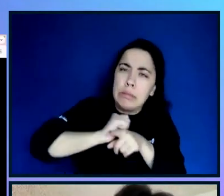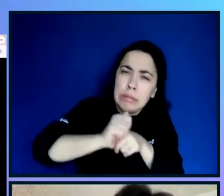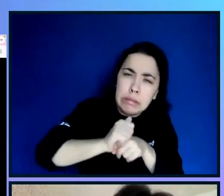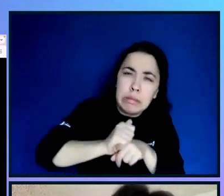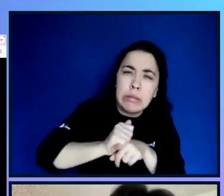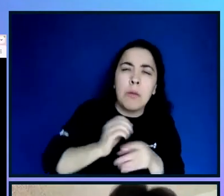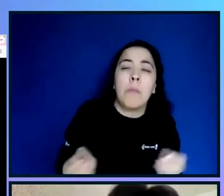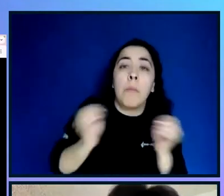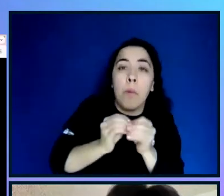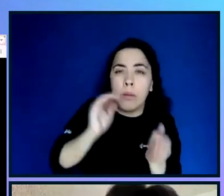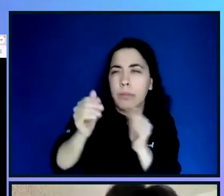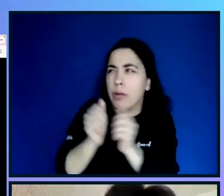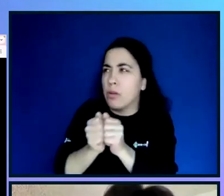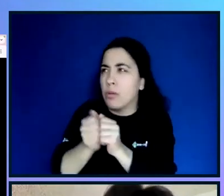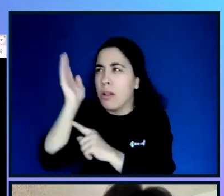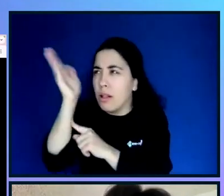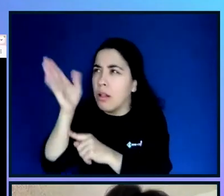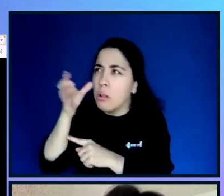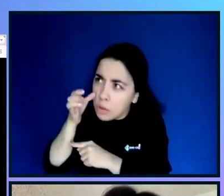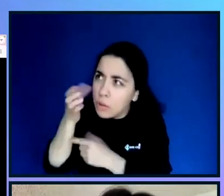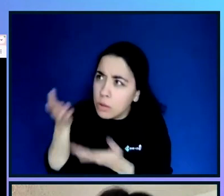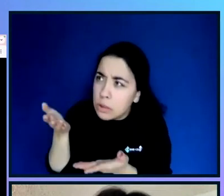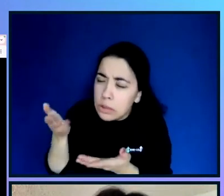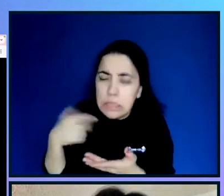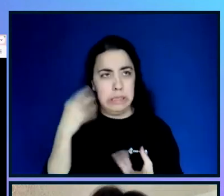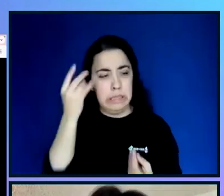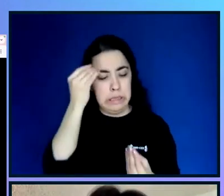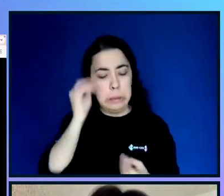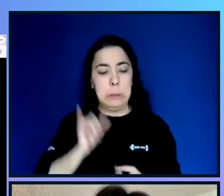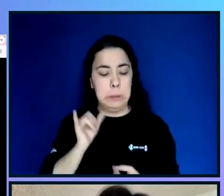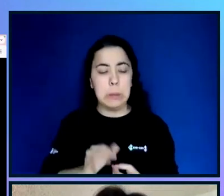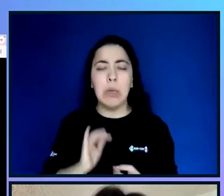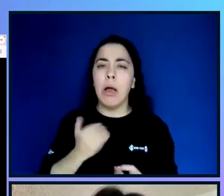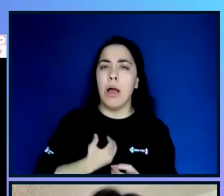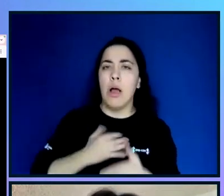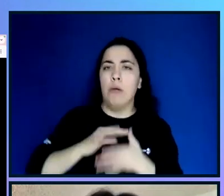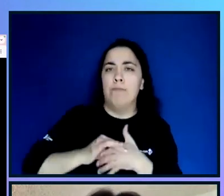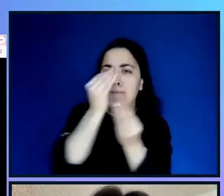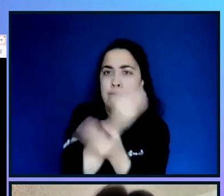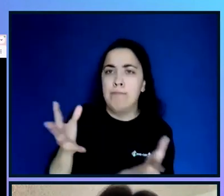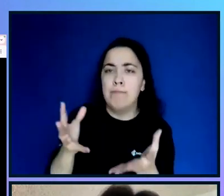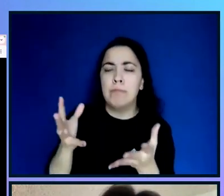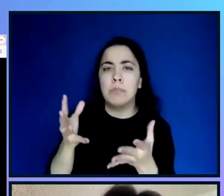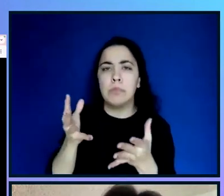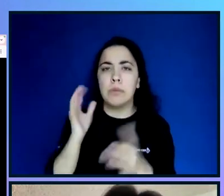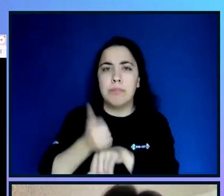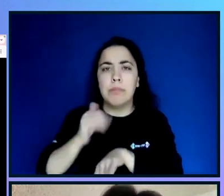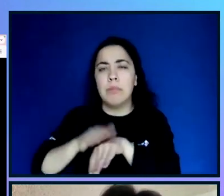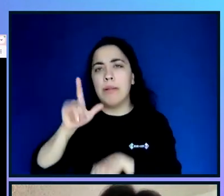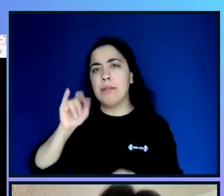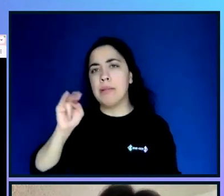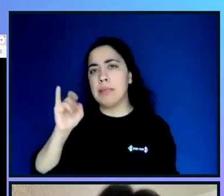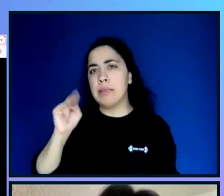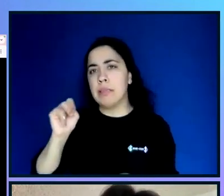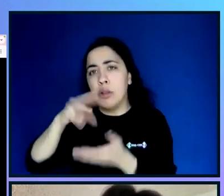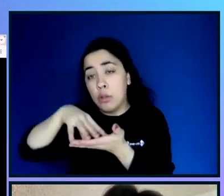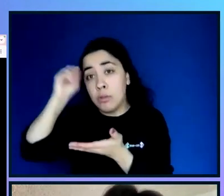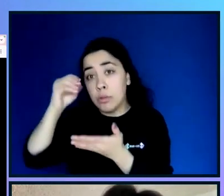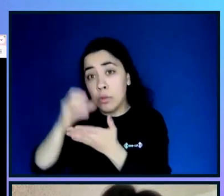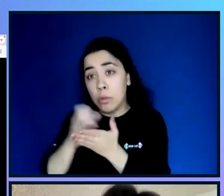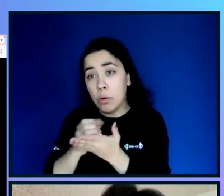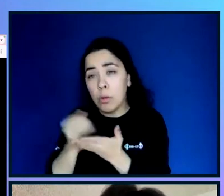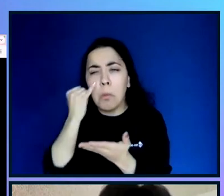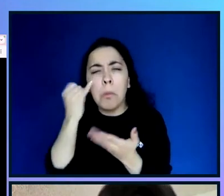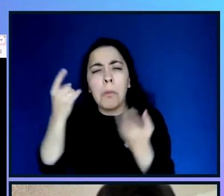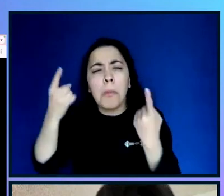lectures, which got us thinking. If our order of content was largely dictated by the LinkedIn Learning course, what would happen